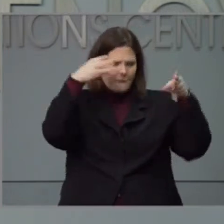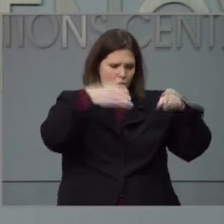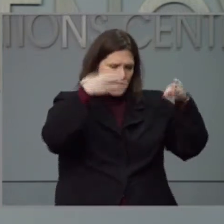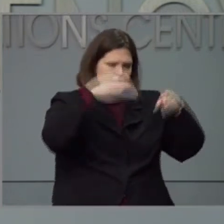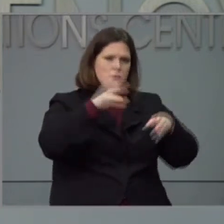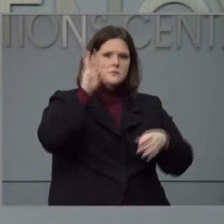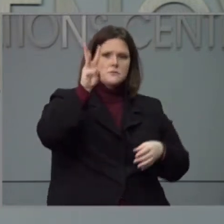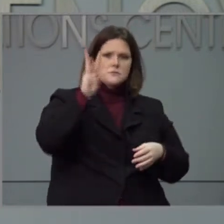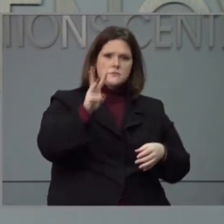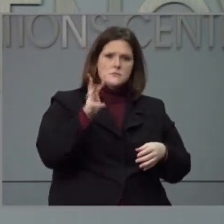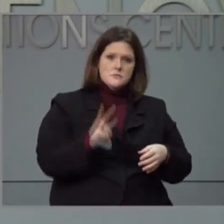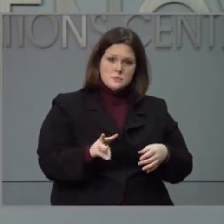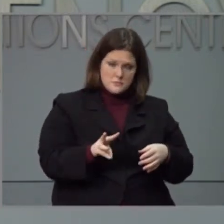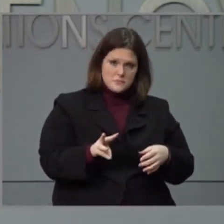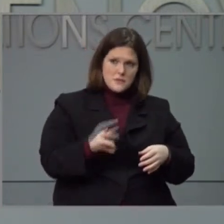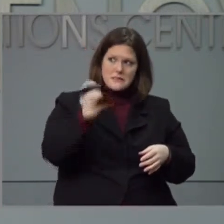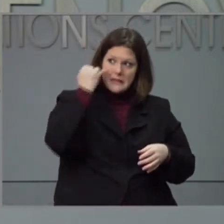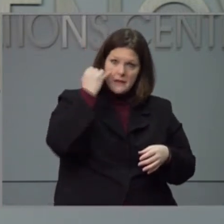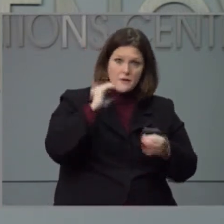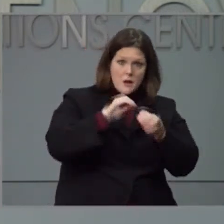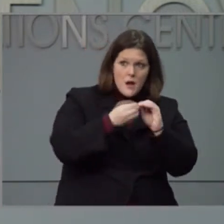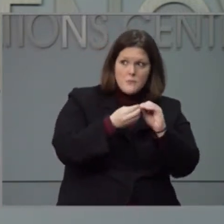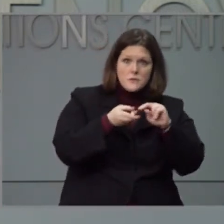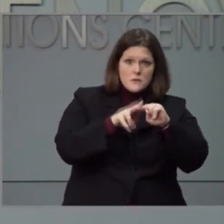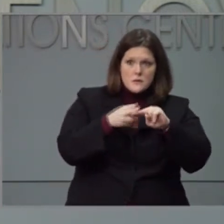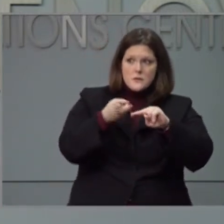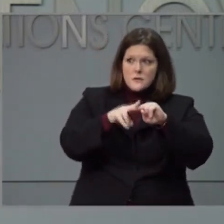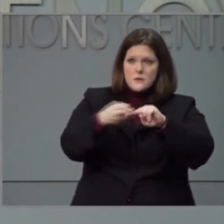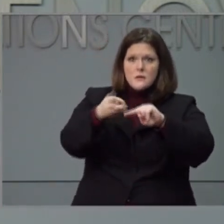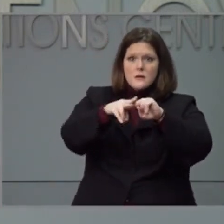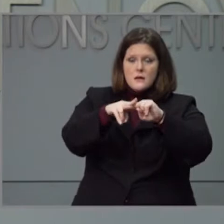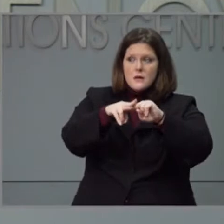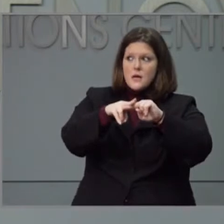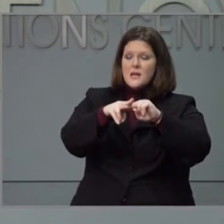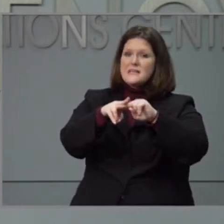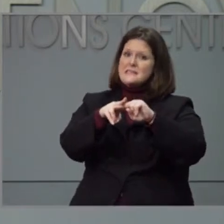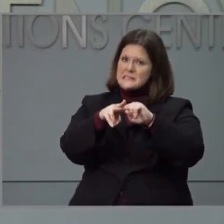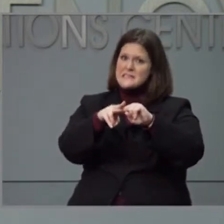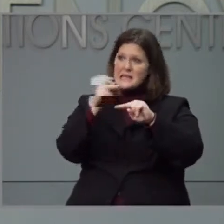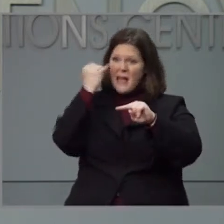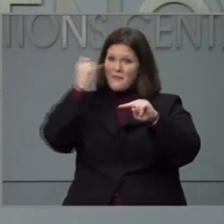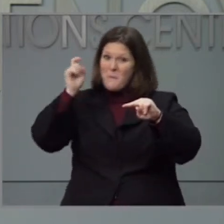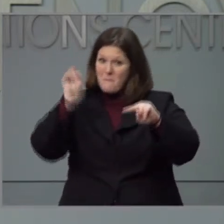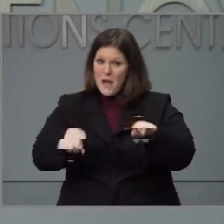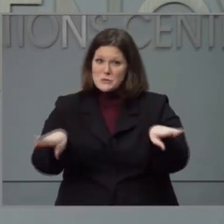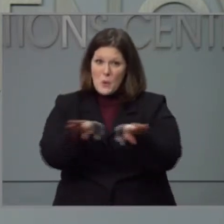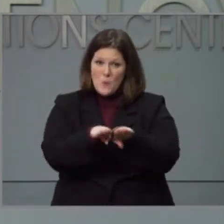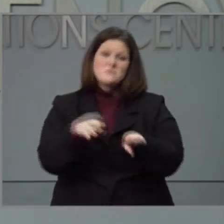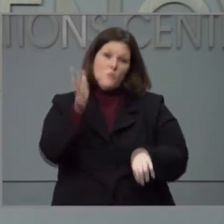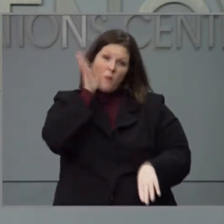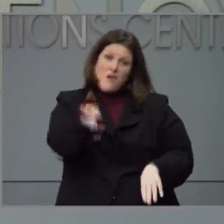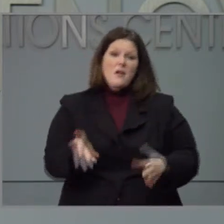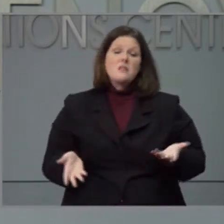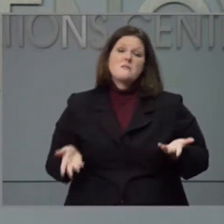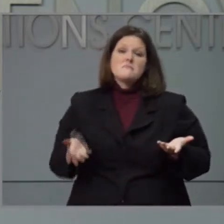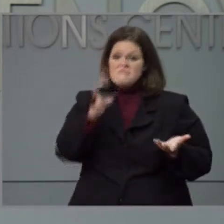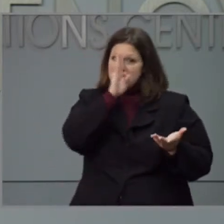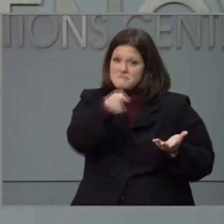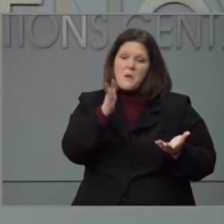now, because if we get to that place where we have to go backwards to save lives, we will, but we don't have to get to that place.